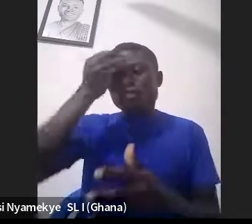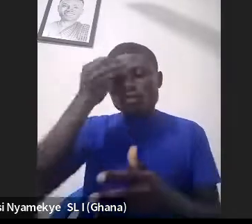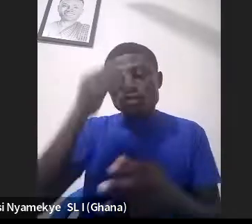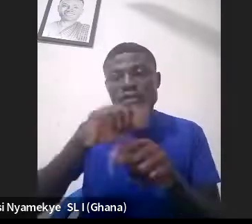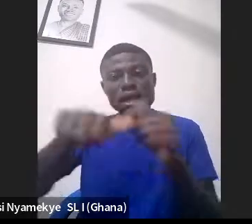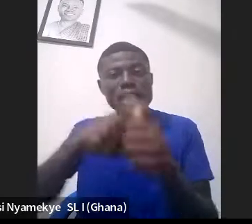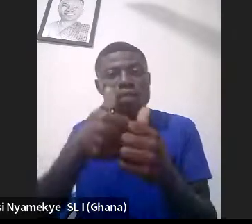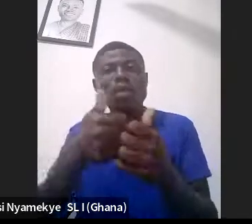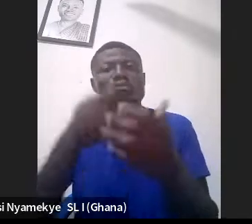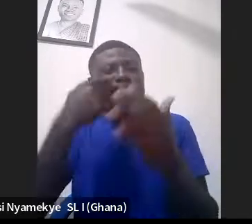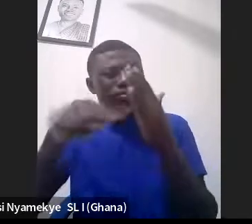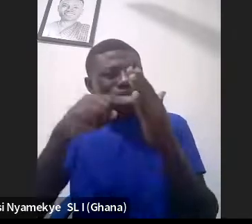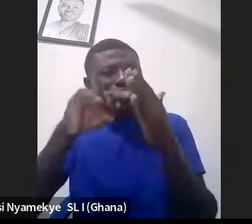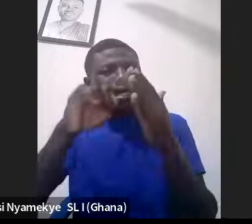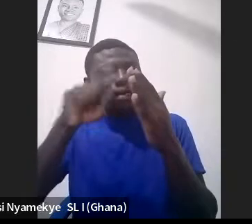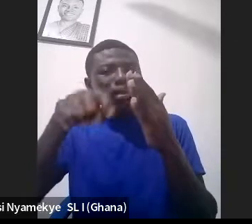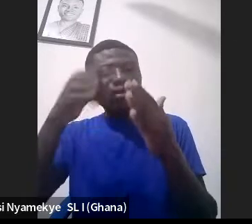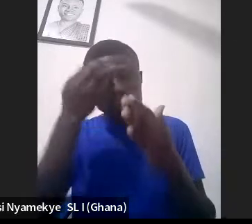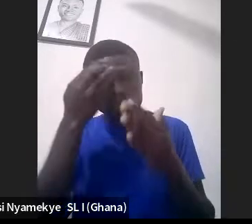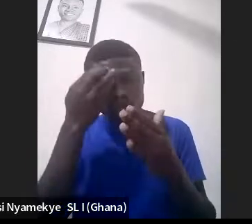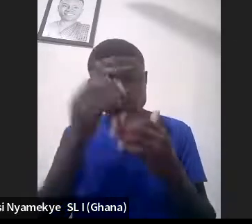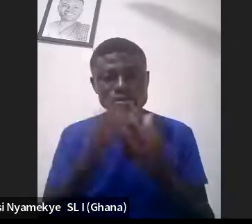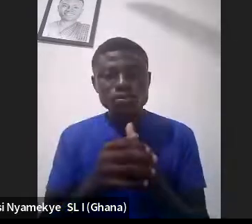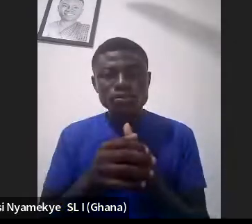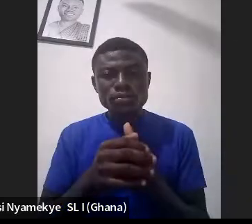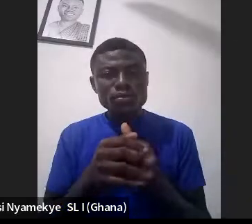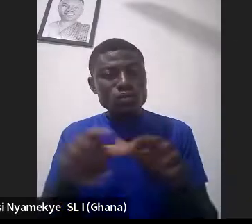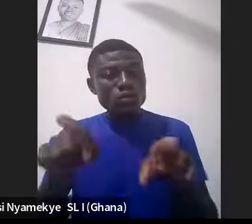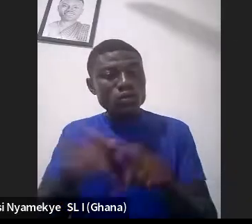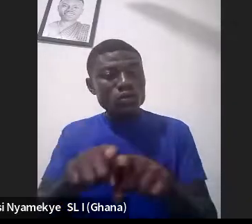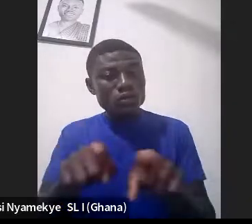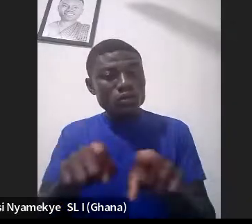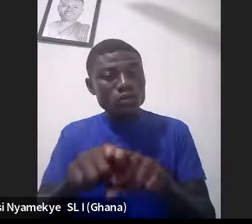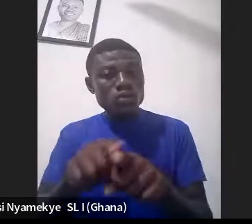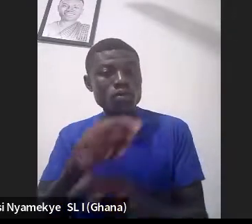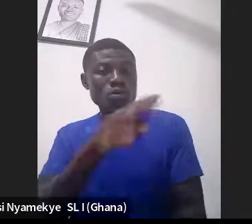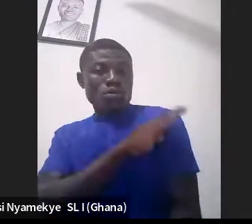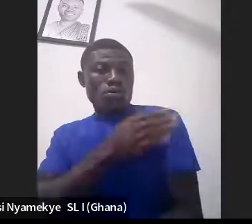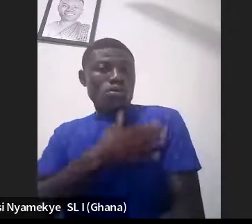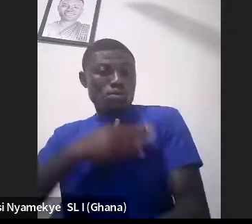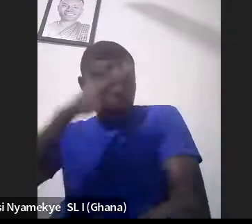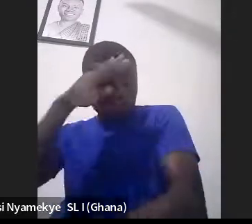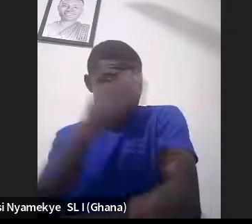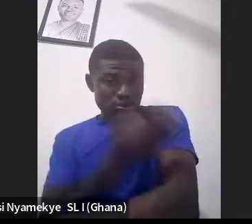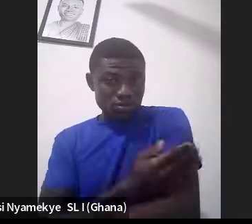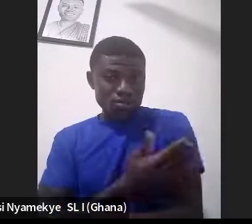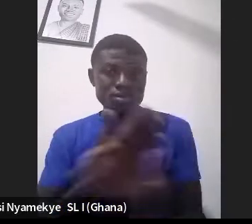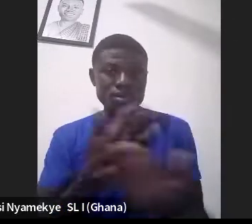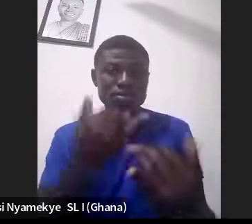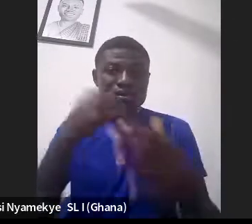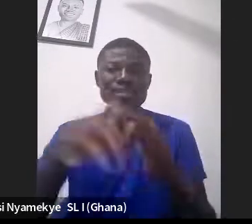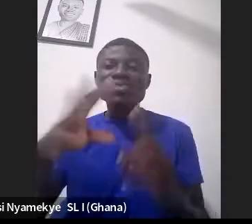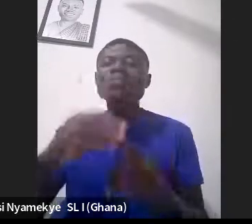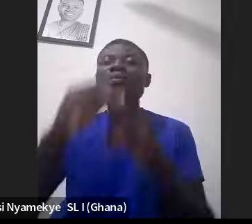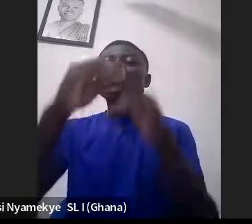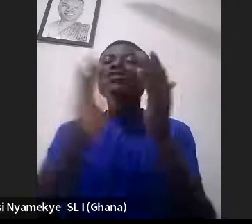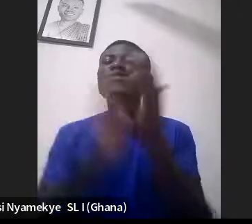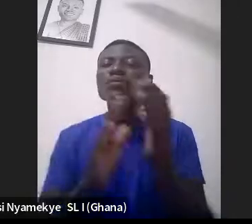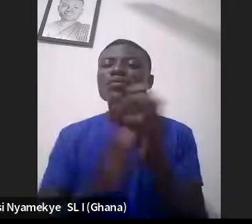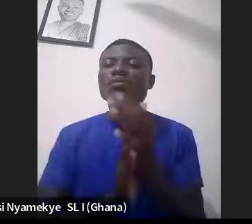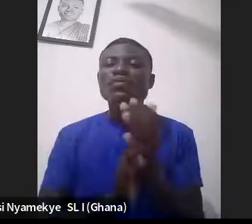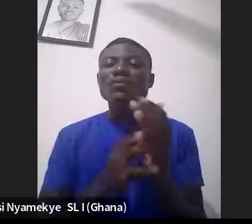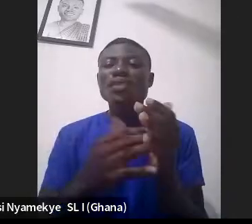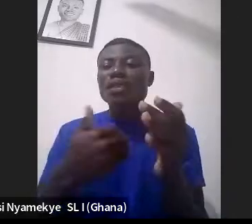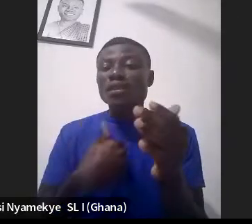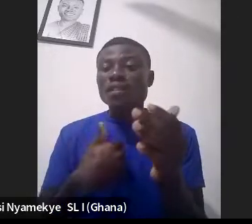diagnosis. And Benjamin is now at a special school where they have a bit